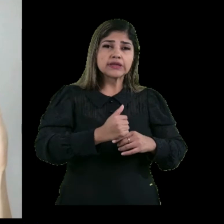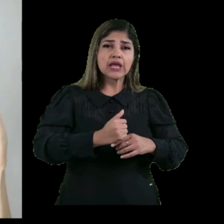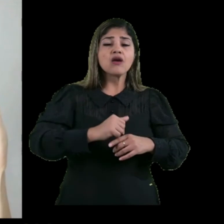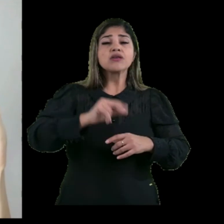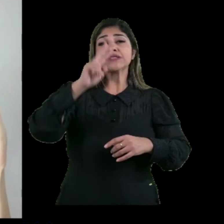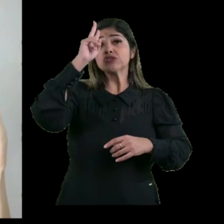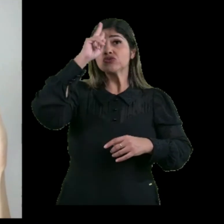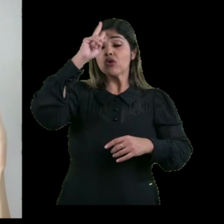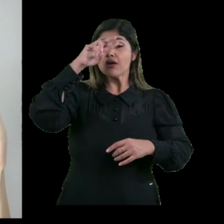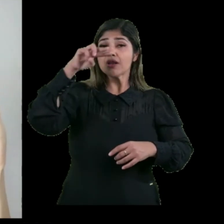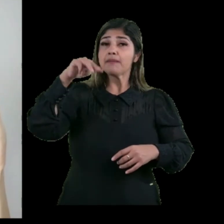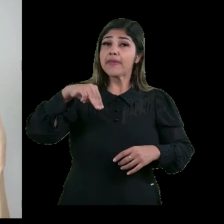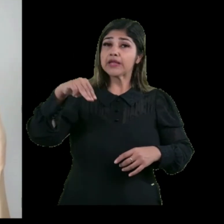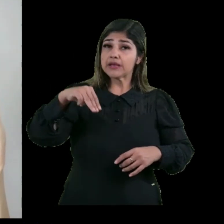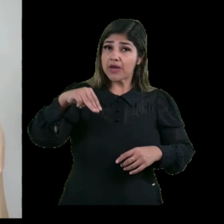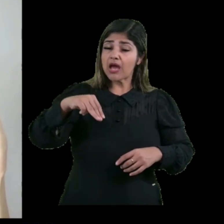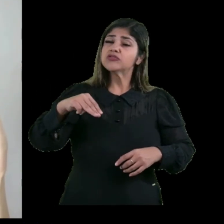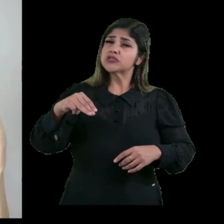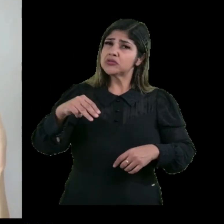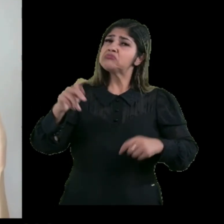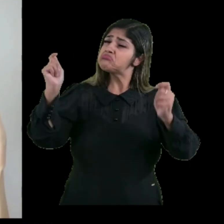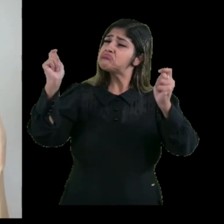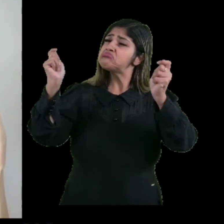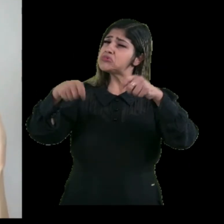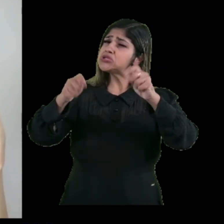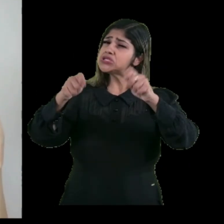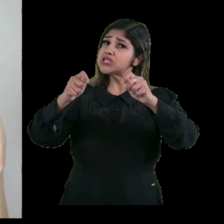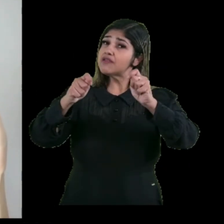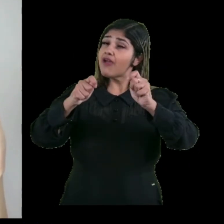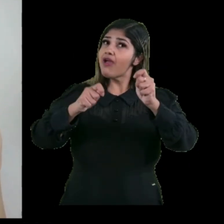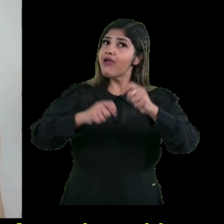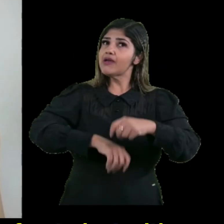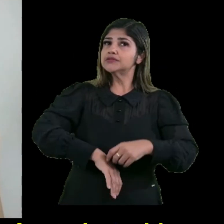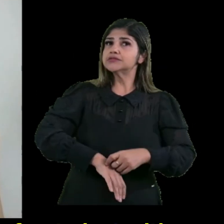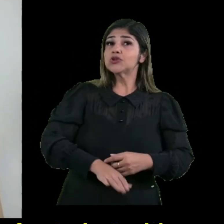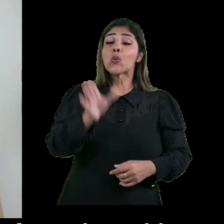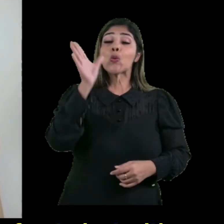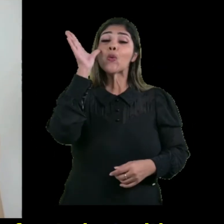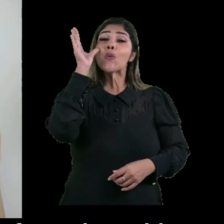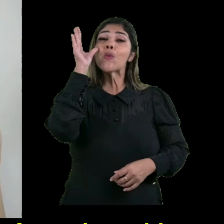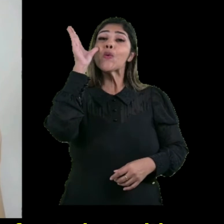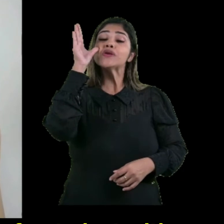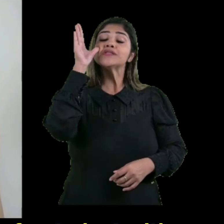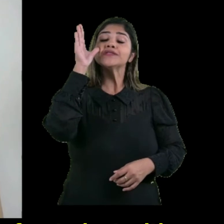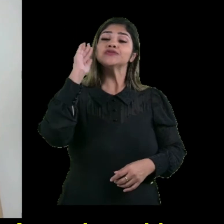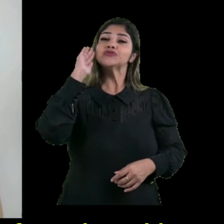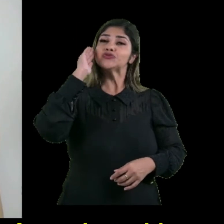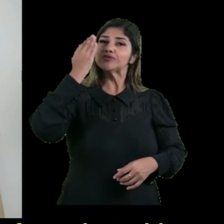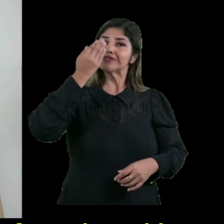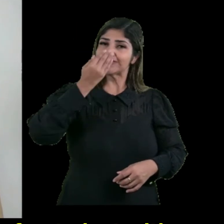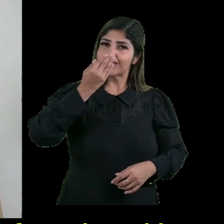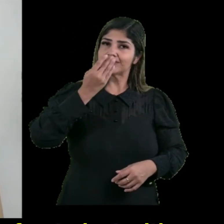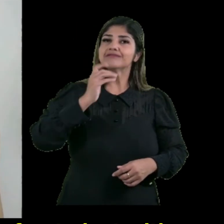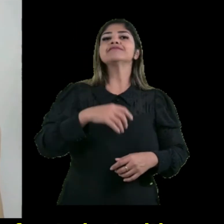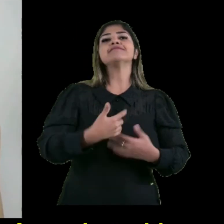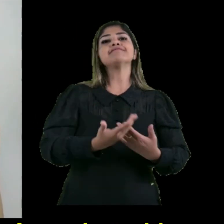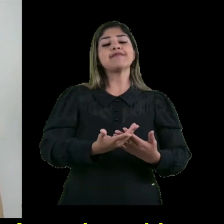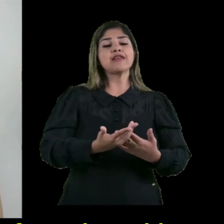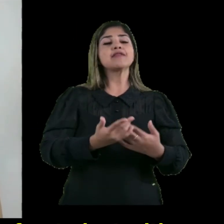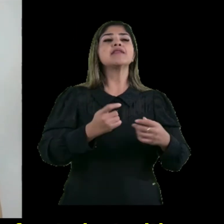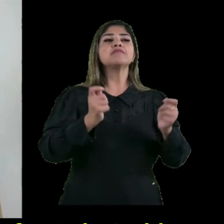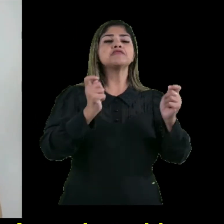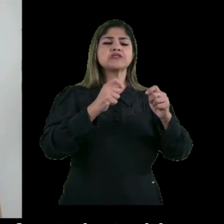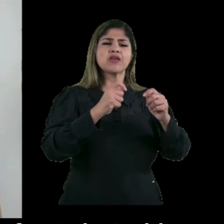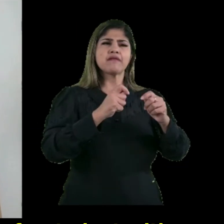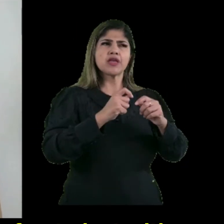of history of mathematics has great potential to pique the curiosity of the students with deafblindness, to